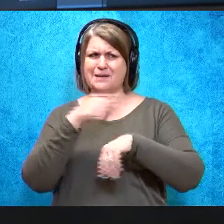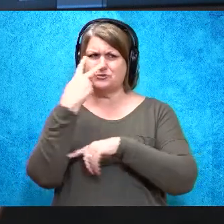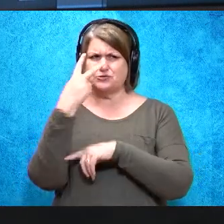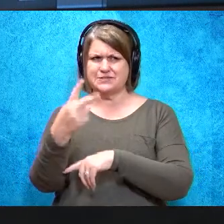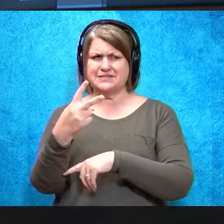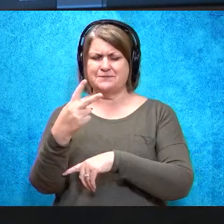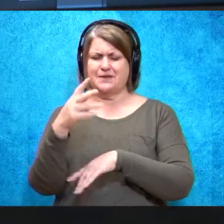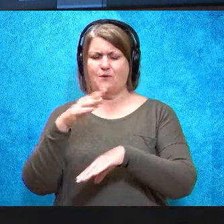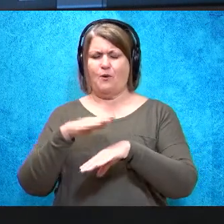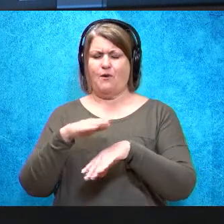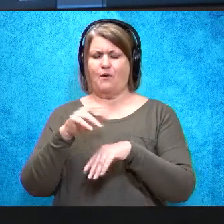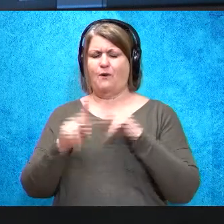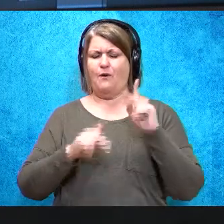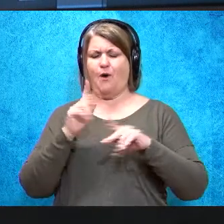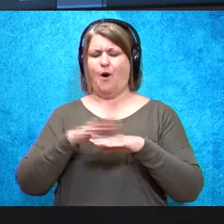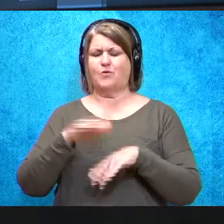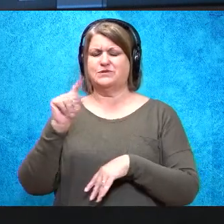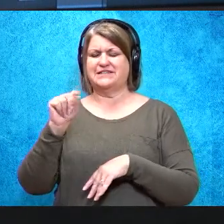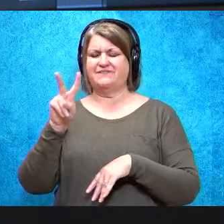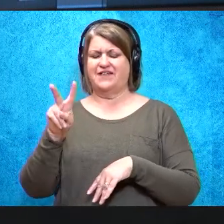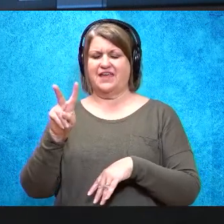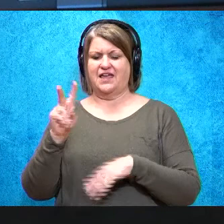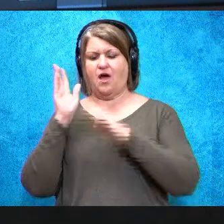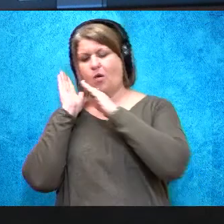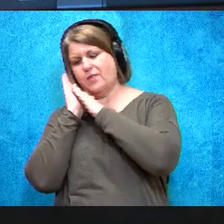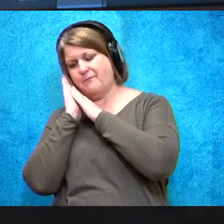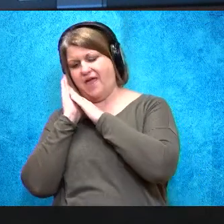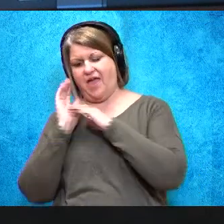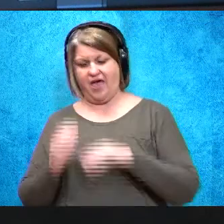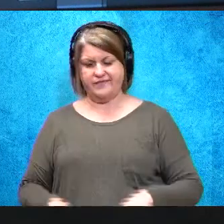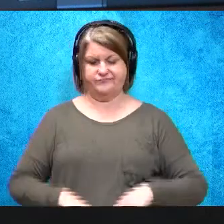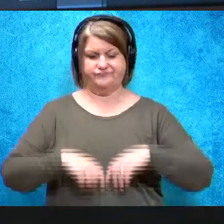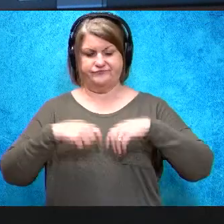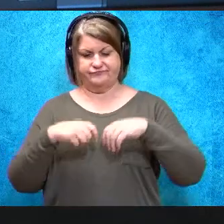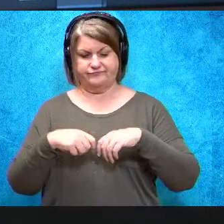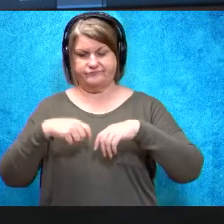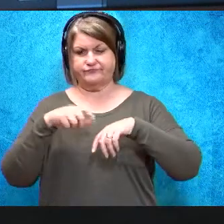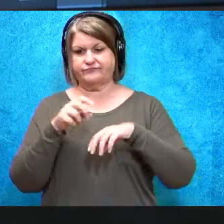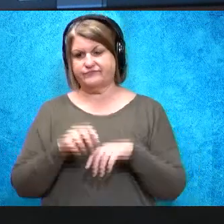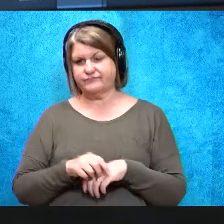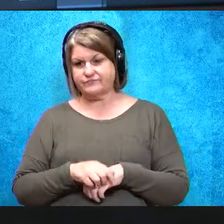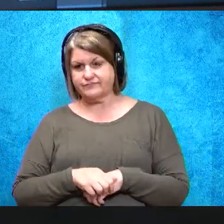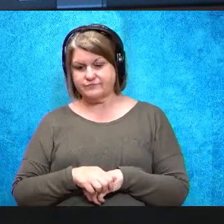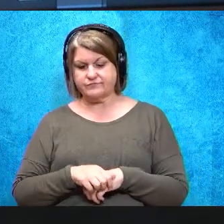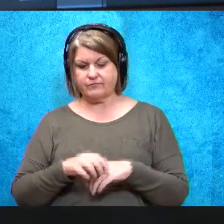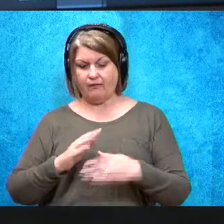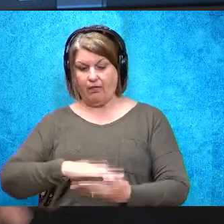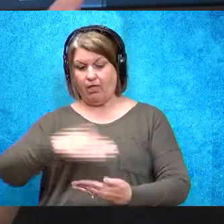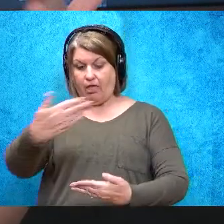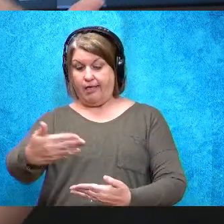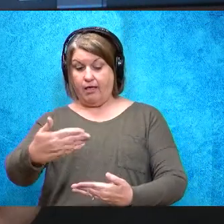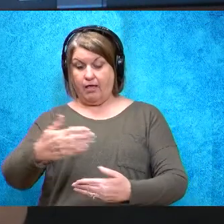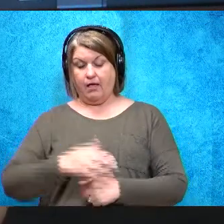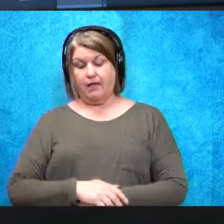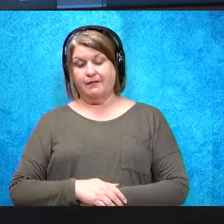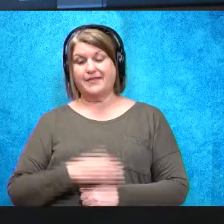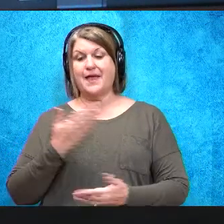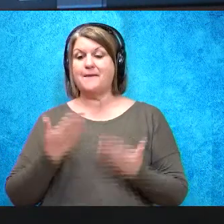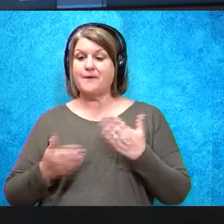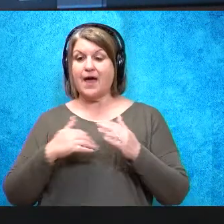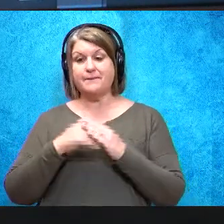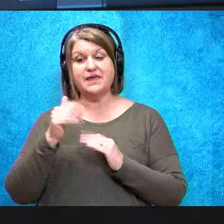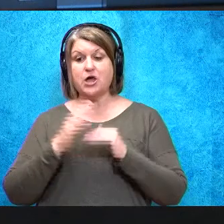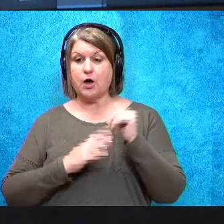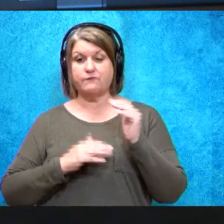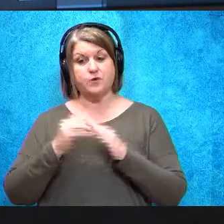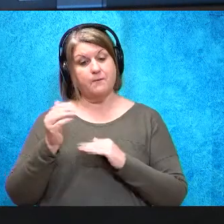computer in their bed. Right. That might be comfortable, but it's also maybe a little too comfortable. Yes. And it will be too easy